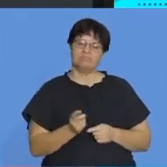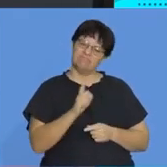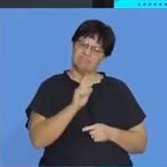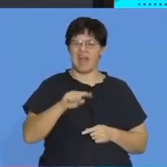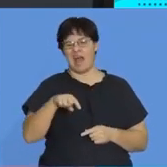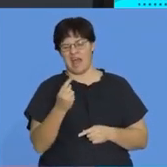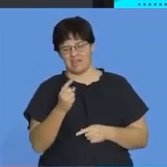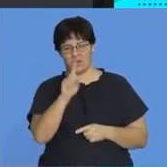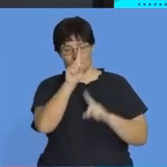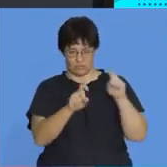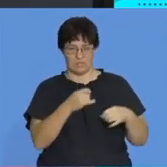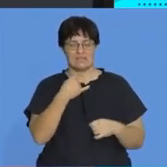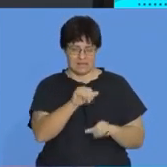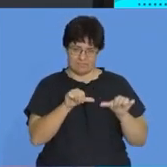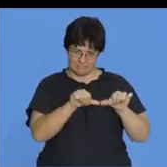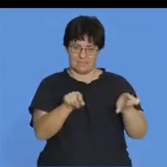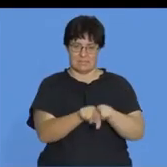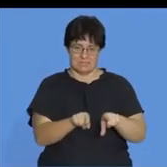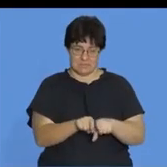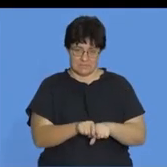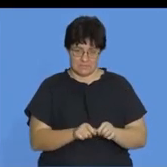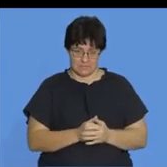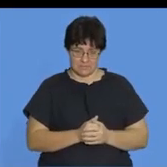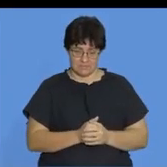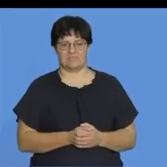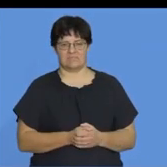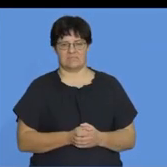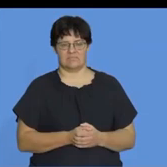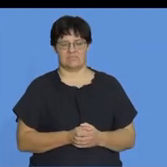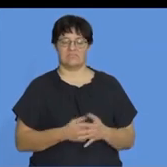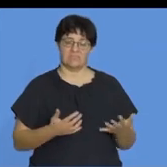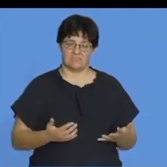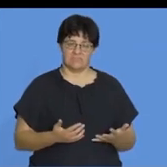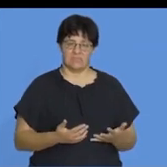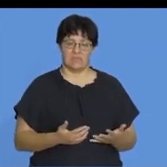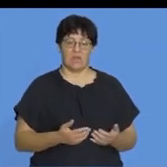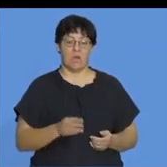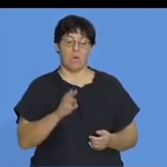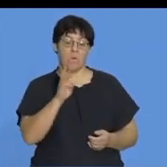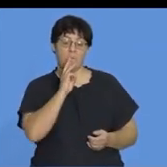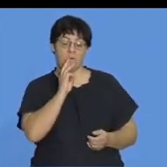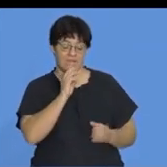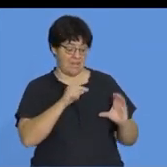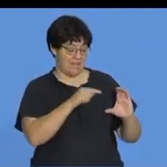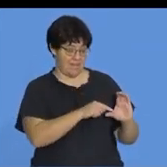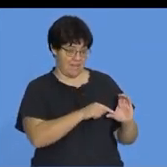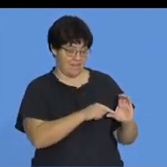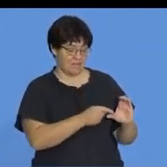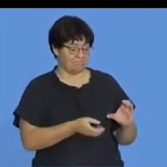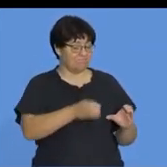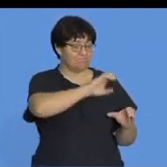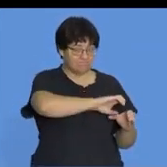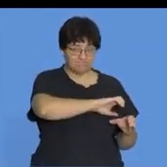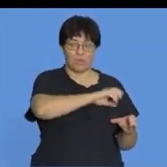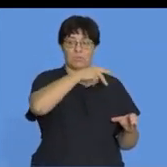structured question, still on stoichiometry. Right. A solution of potassium sulfate is prepared